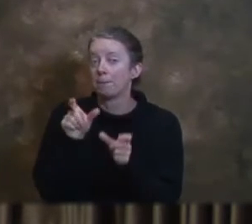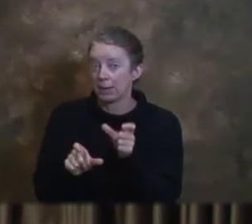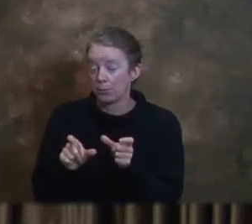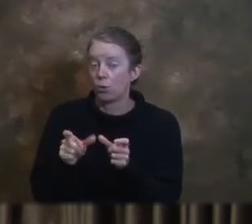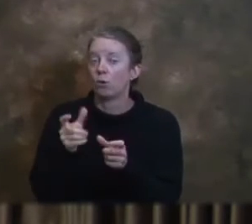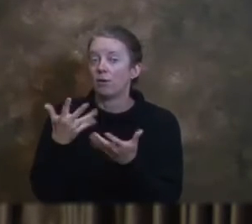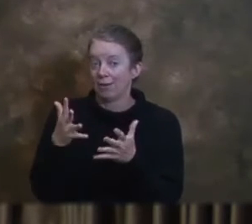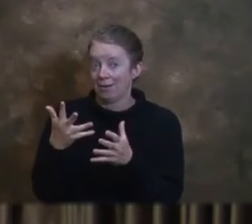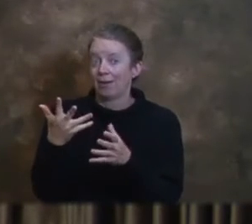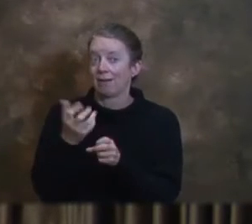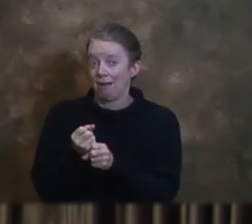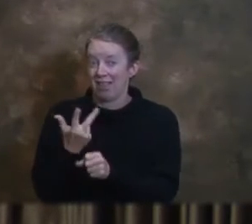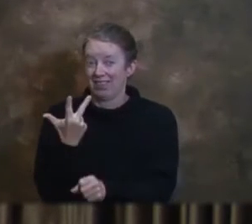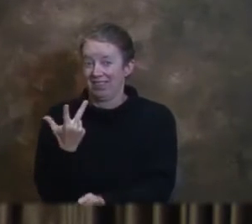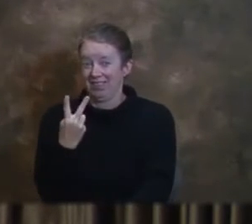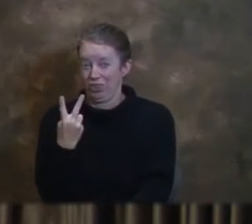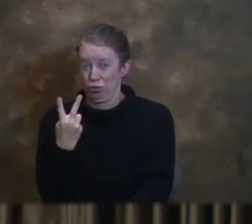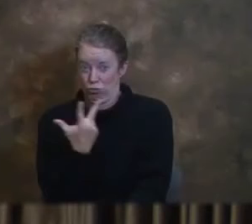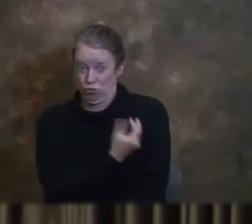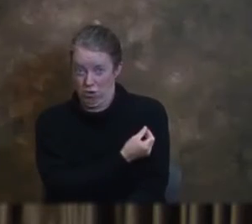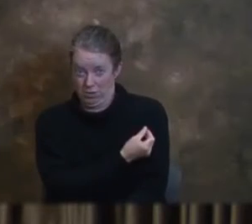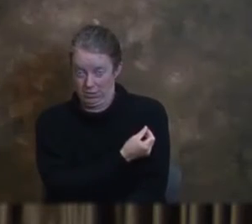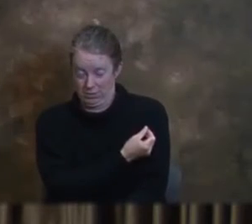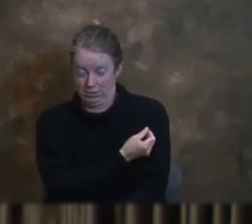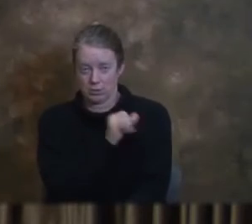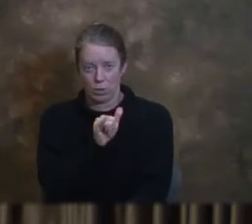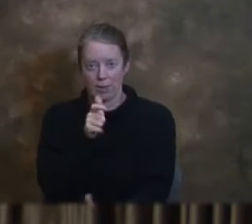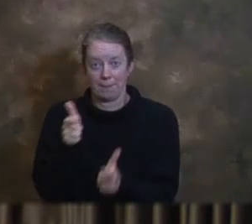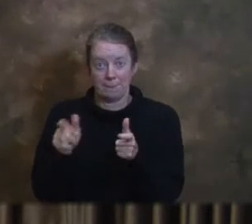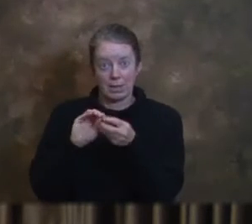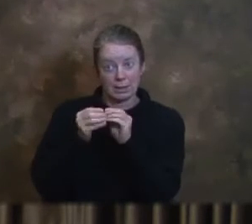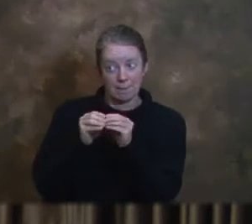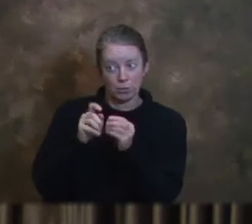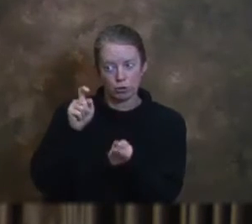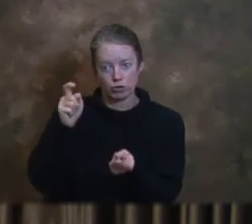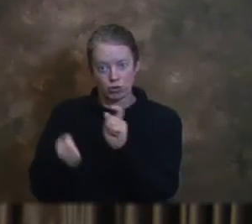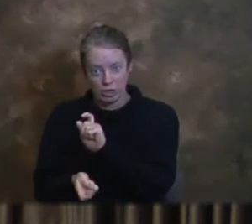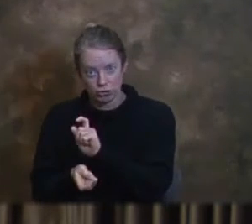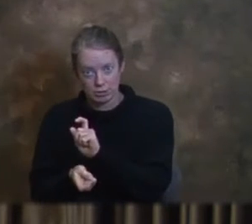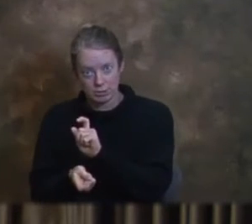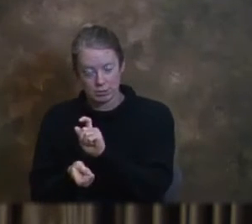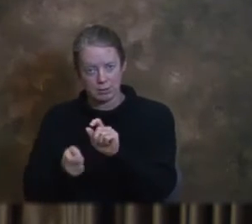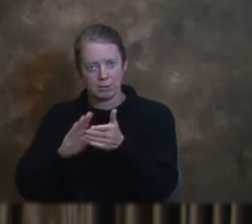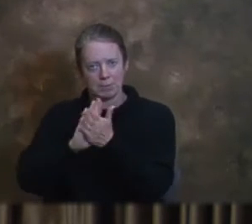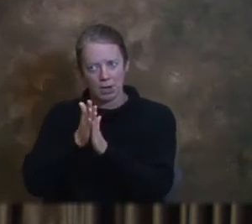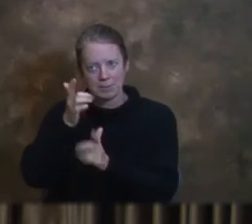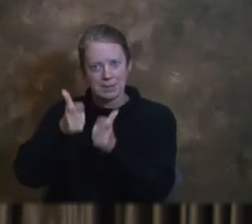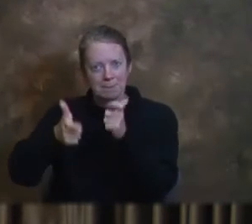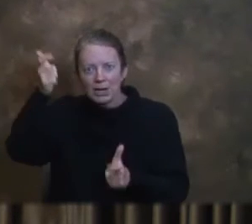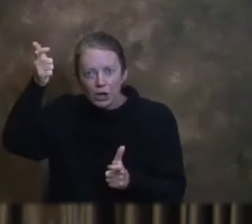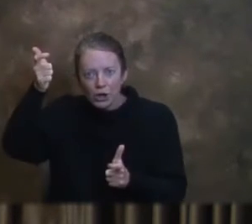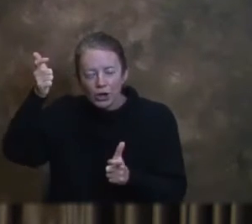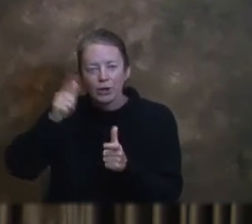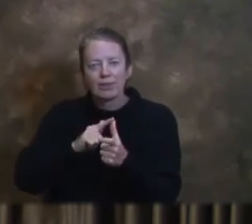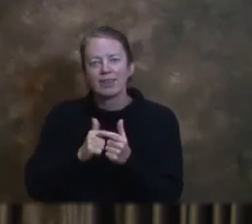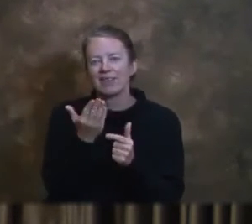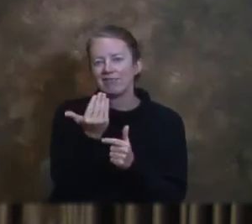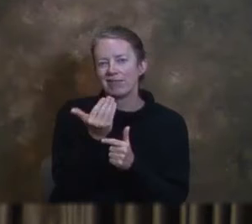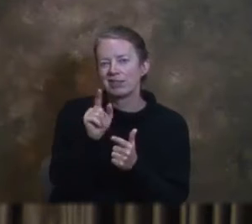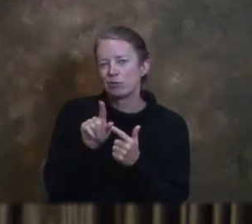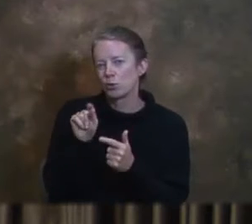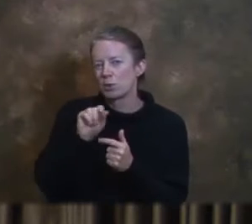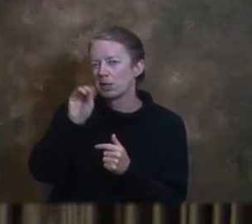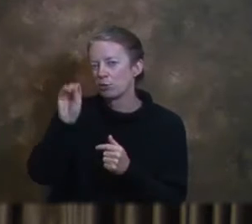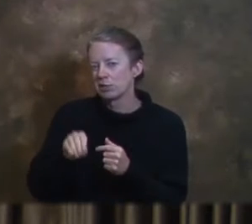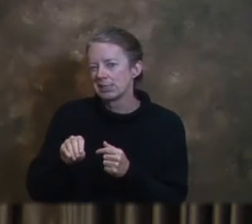vaccinated, right? So when that denominator, when that big number changes to even a bigger number, that 15 to 20% now